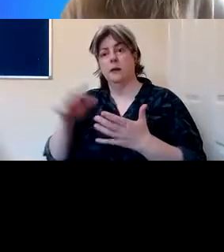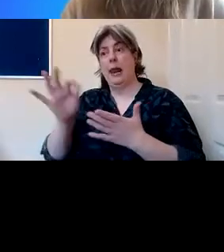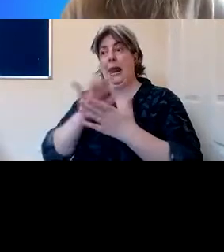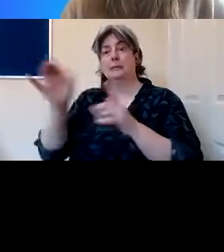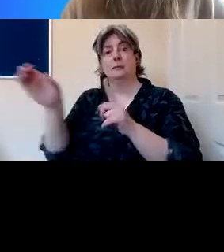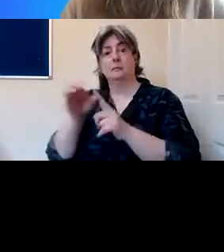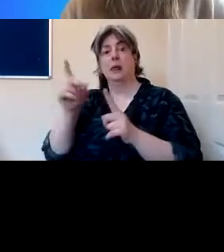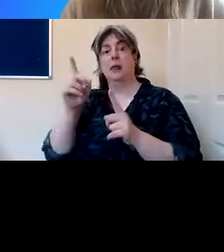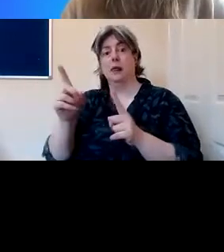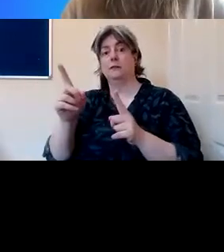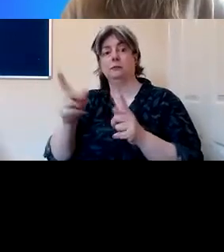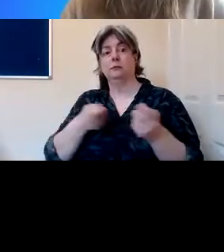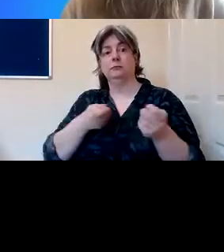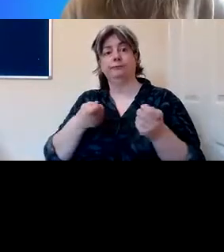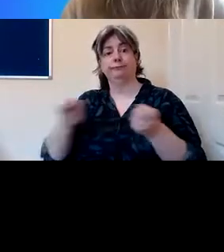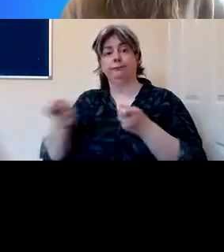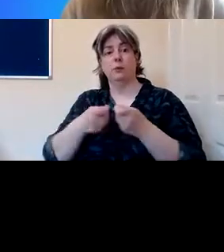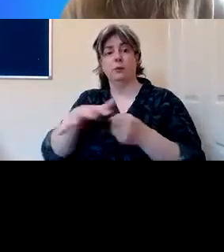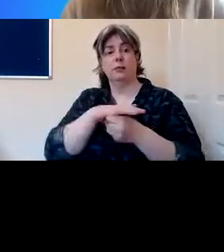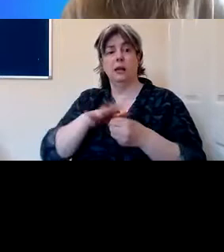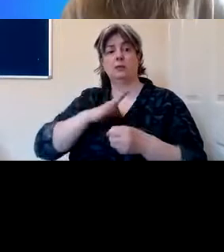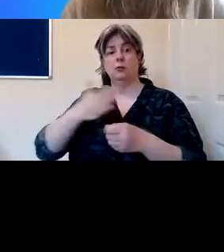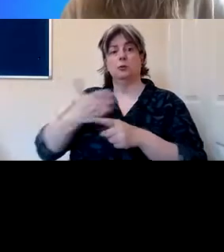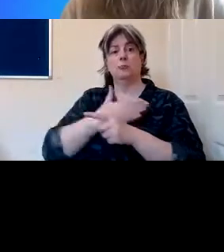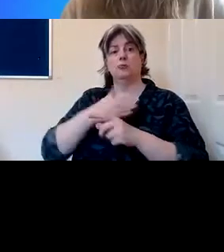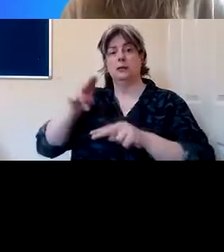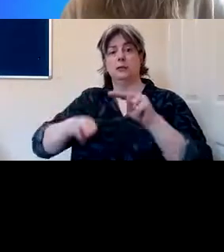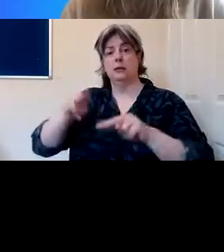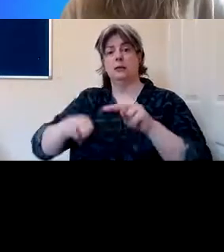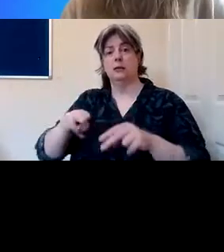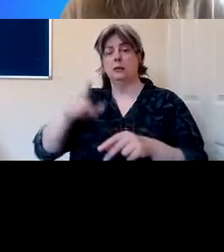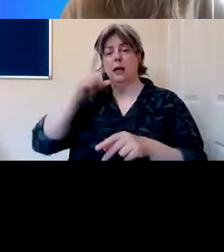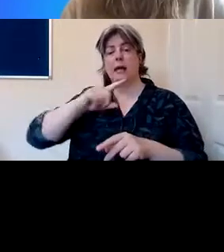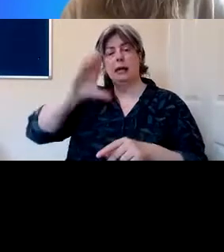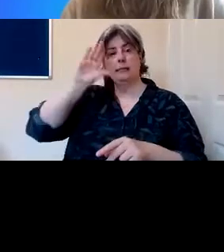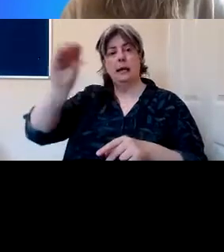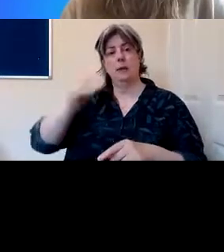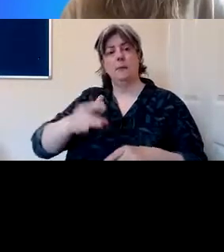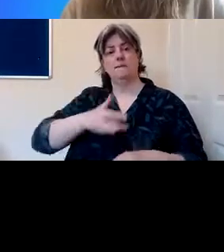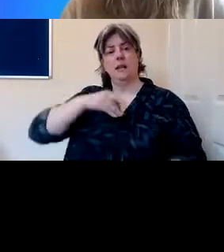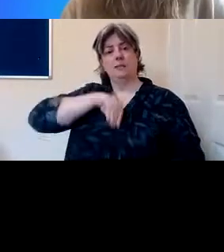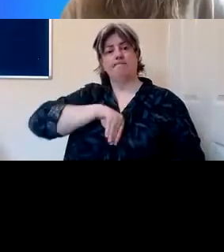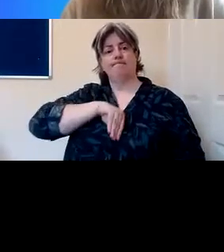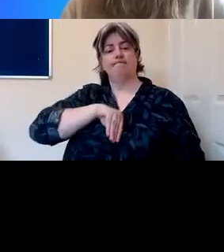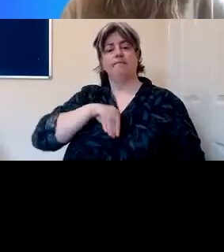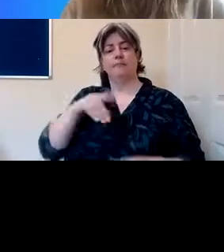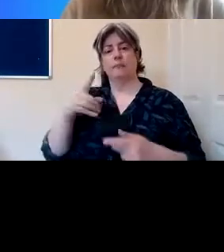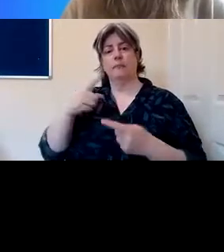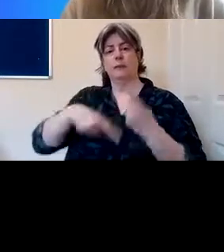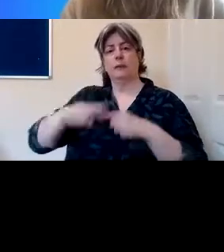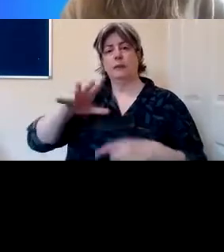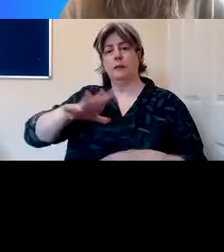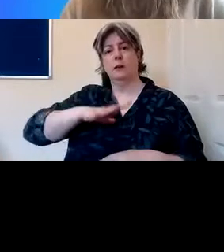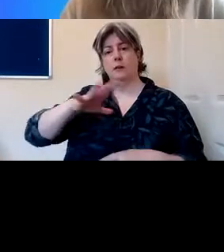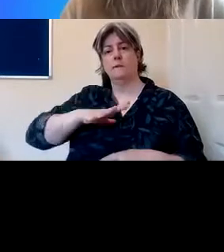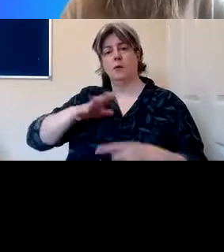and I'm reluctant to prejudge that, to be honest. I can tell you my instinct is, and my instinct is we have already delayed the implementation